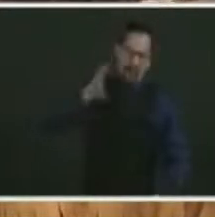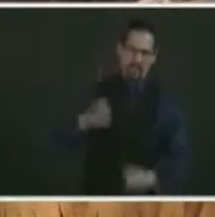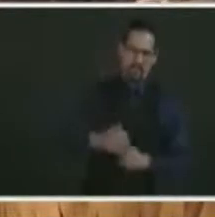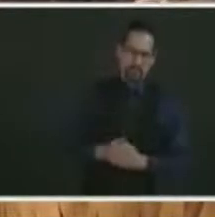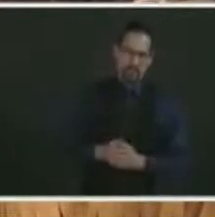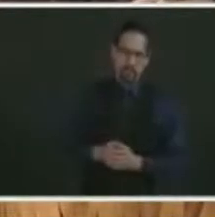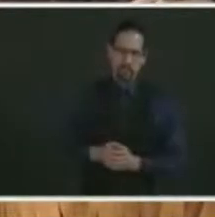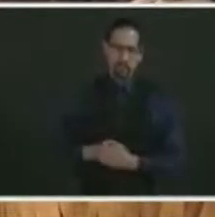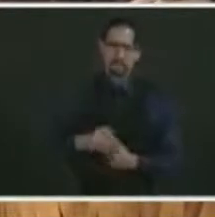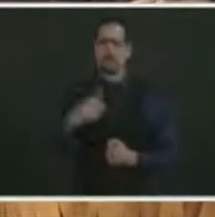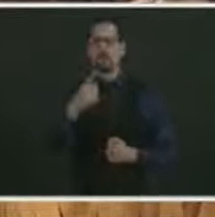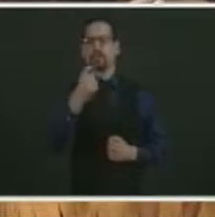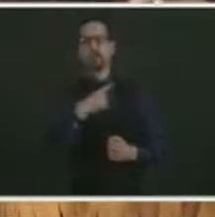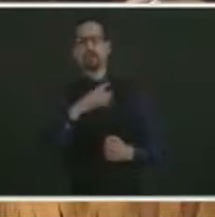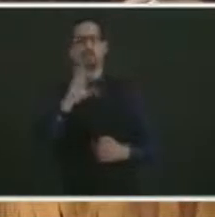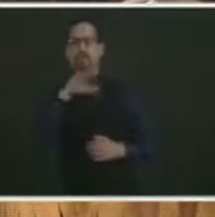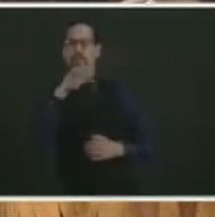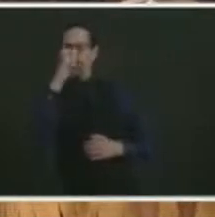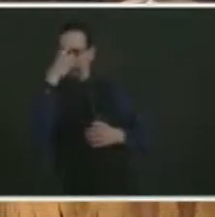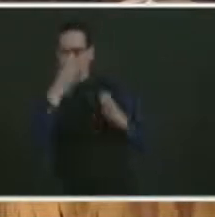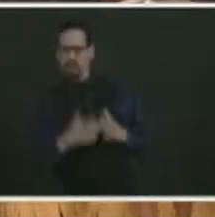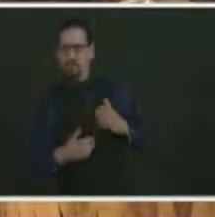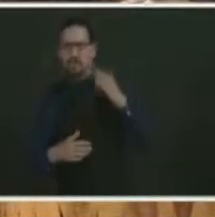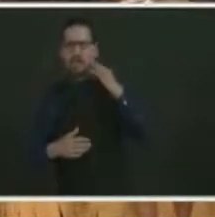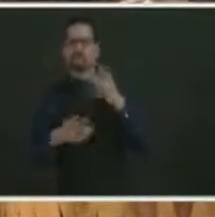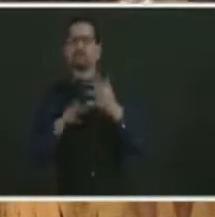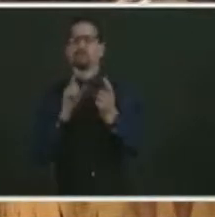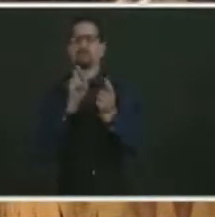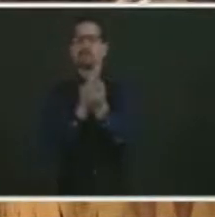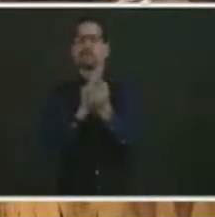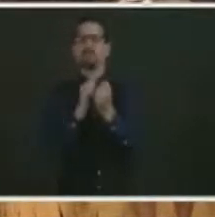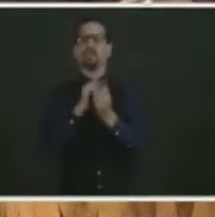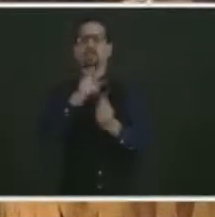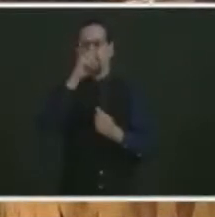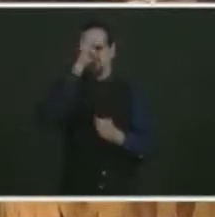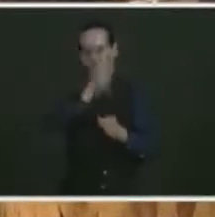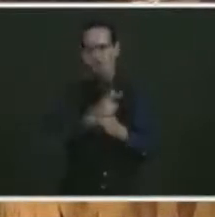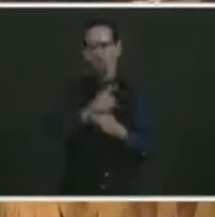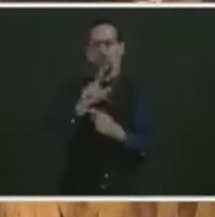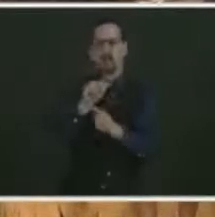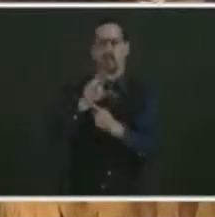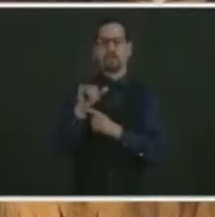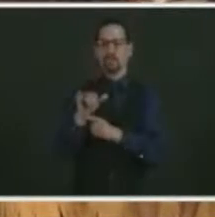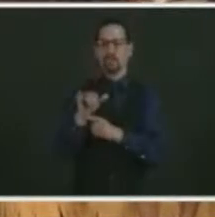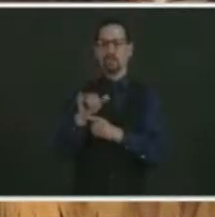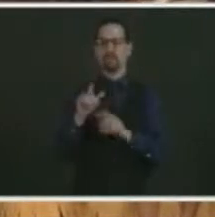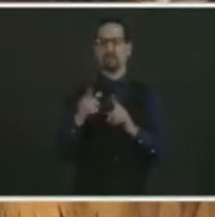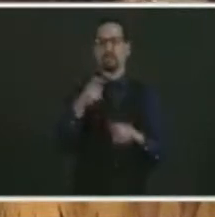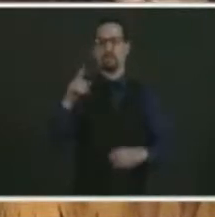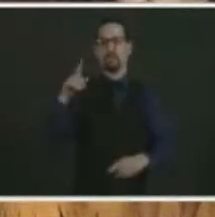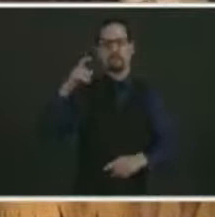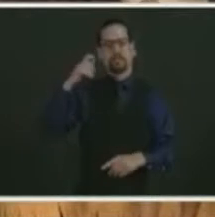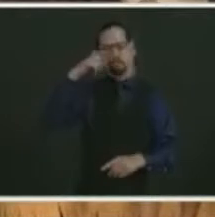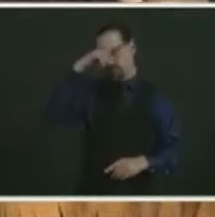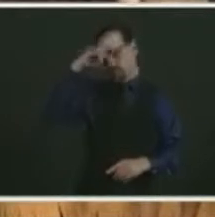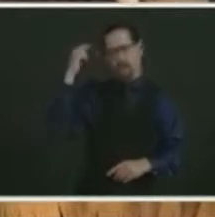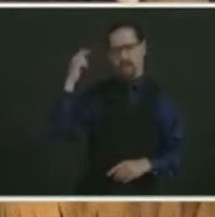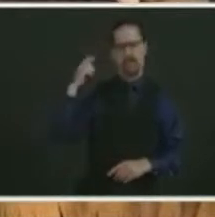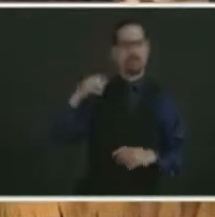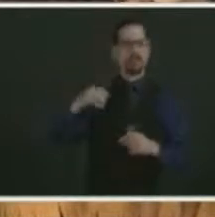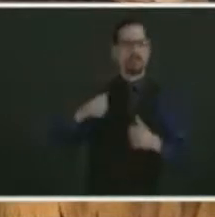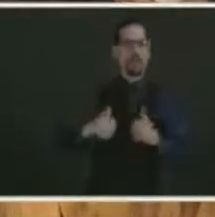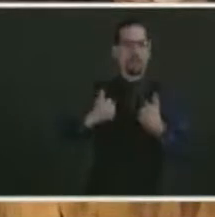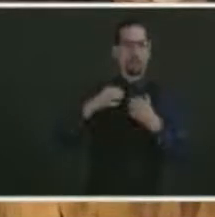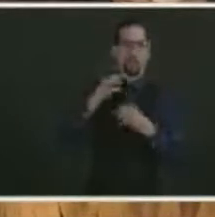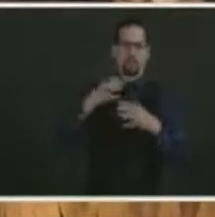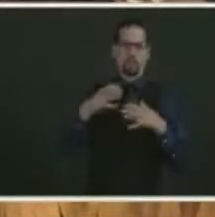Matter earlier today. 2 questions. One, just generally, if you could sort of summarize what that meeting was like for you. And then secondly, in the context